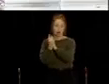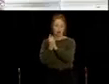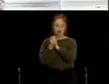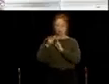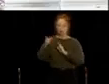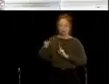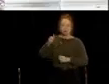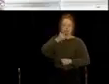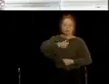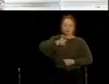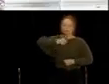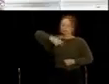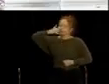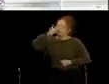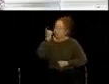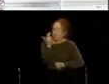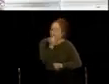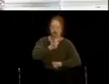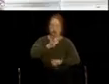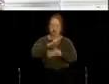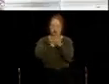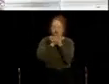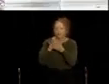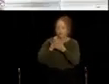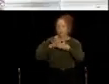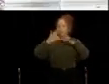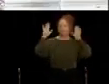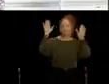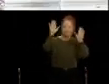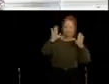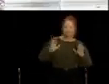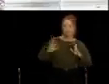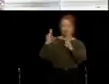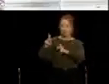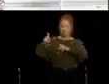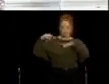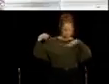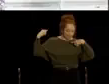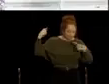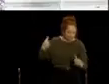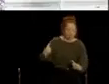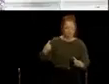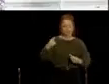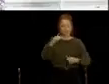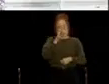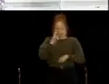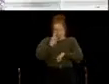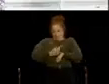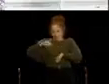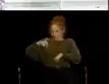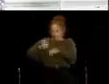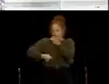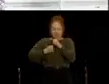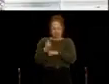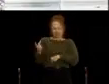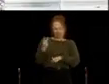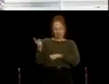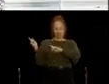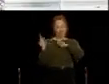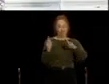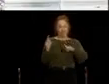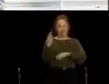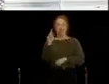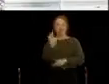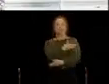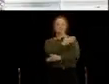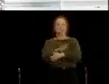most funny, kind, wonderful people I know. Like, on Mother's Day this year, we went to the Taylor Swift concert.